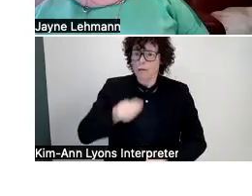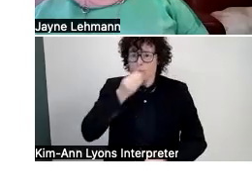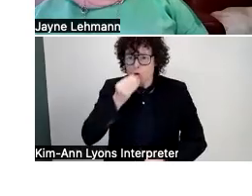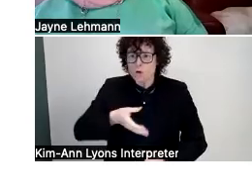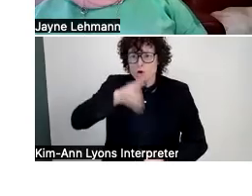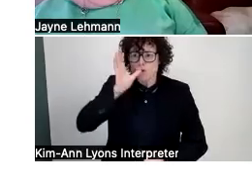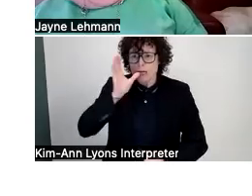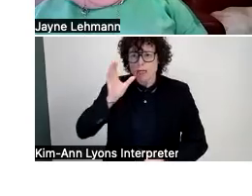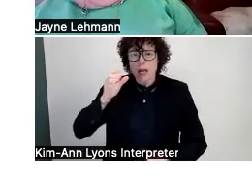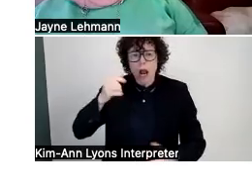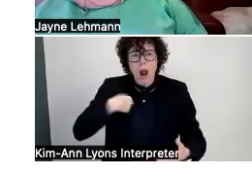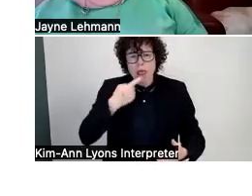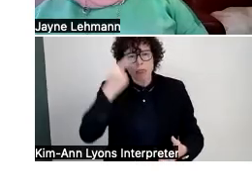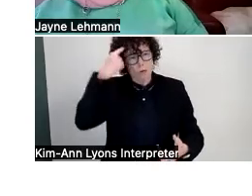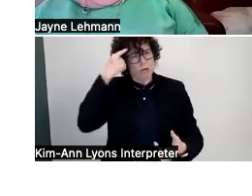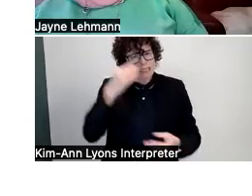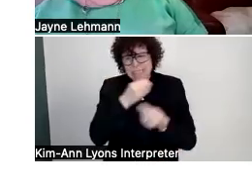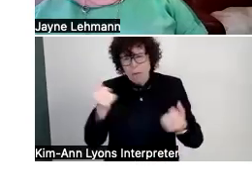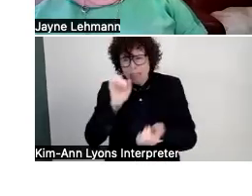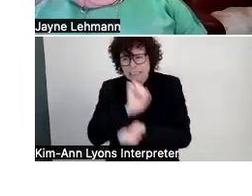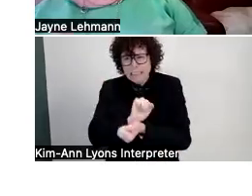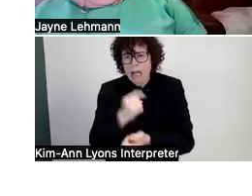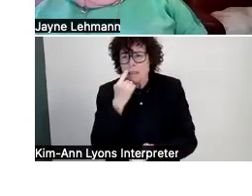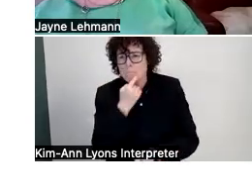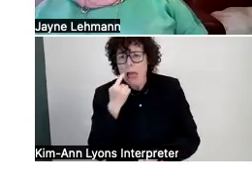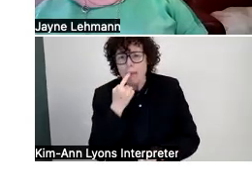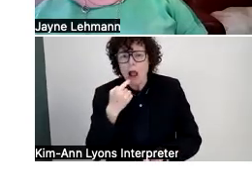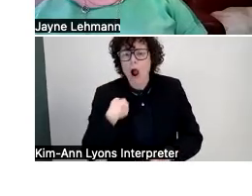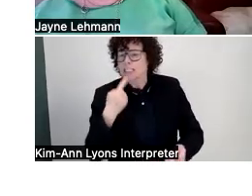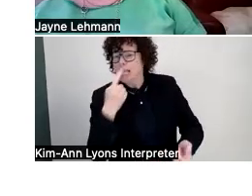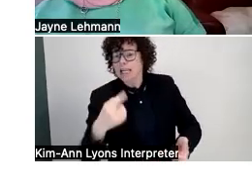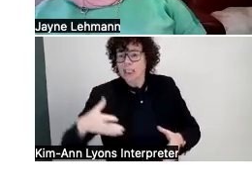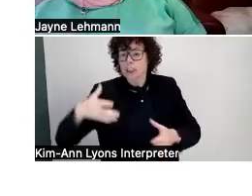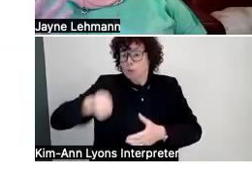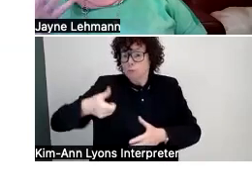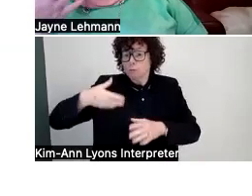someone to bring me a torch, which they did. And when I saw that